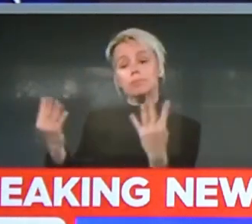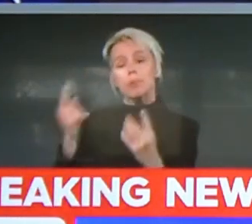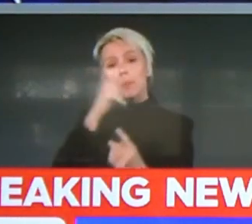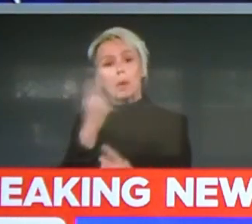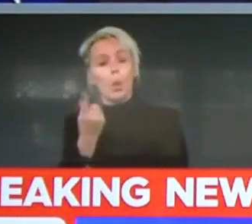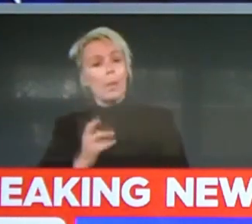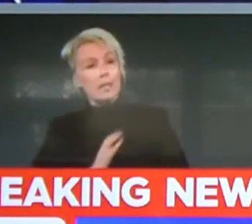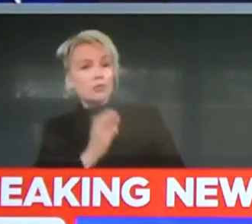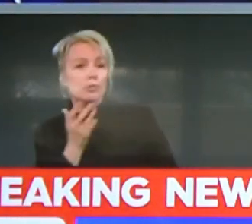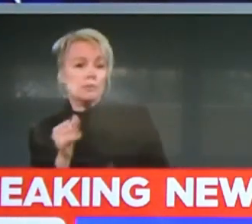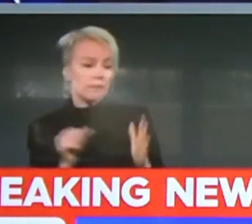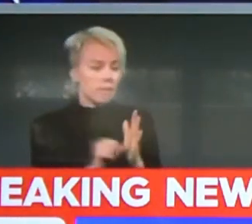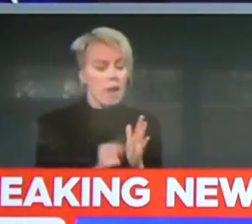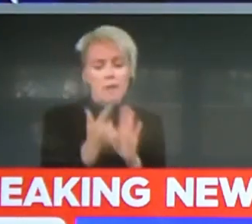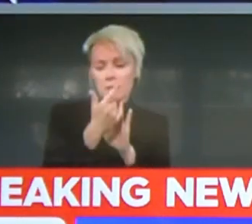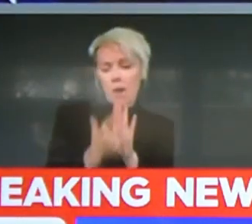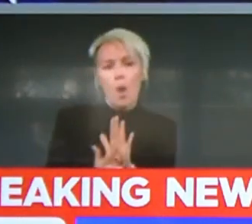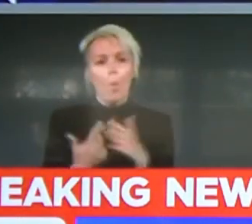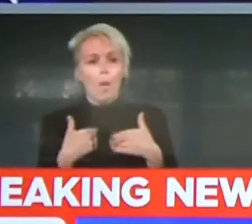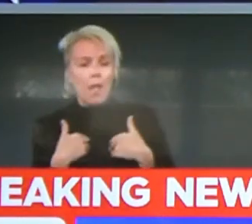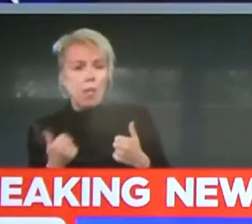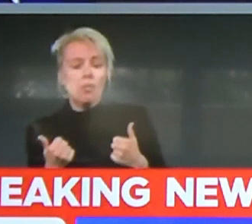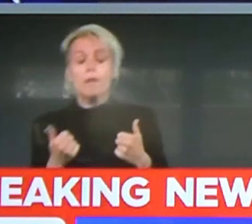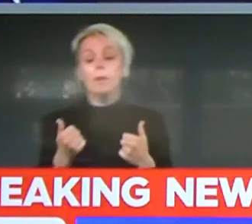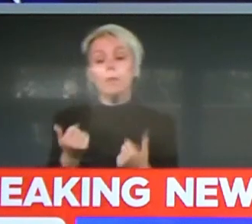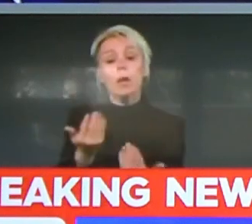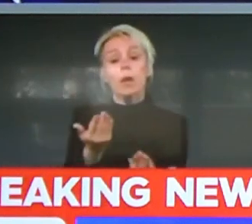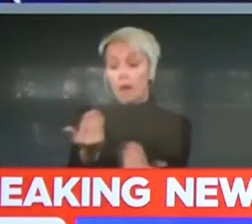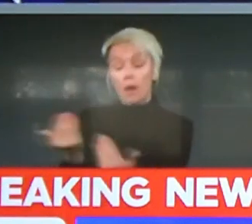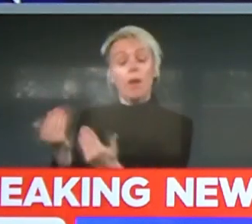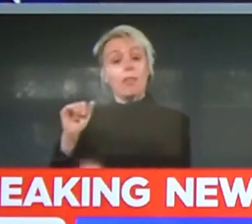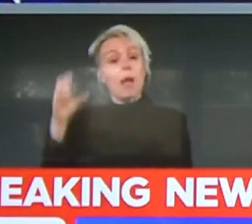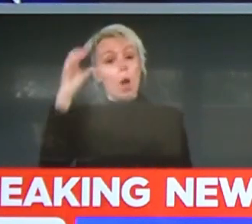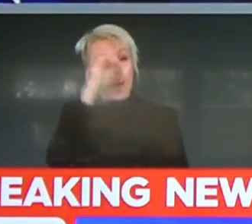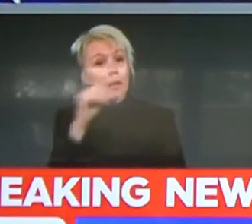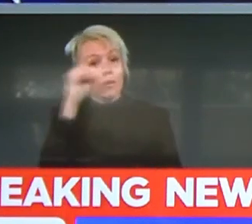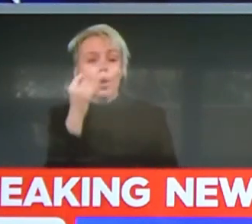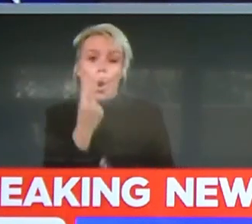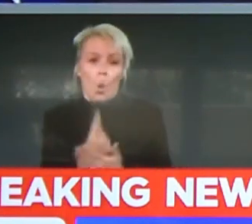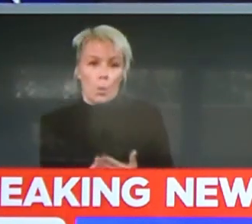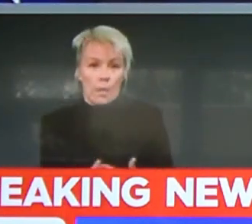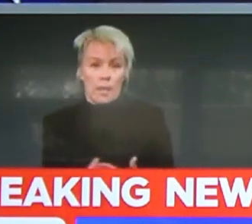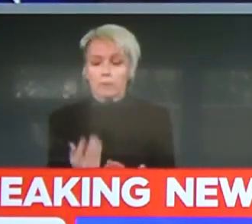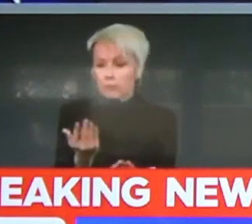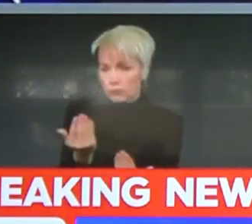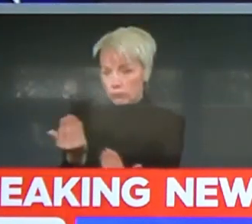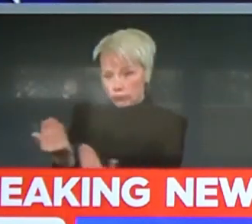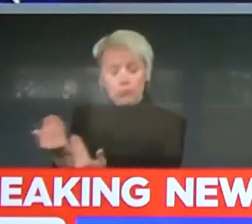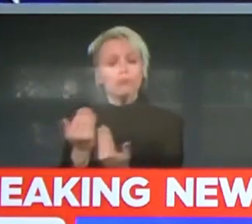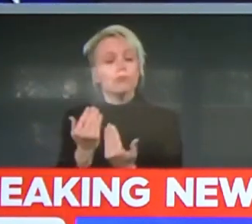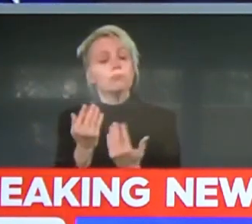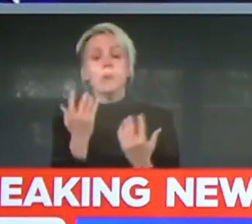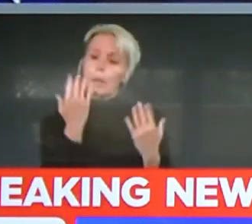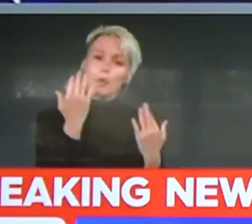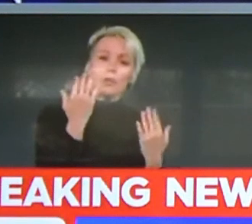in this area, and that opinion, like the opinion of many external experts, was considered by the very